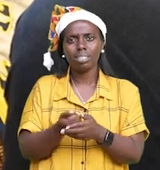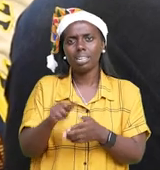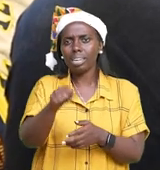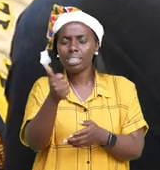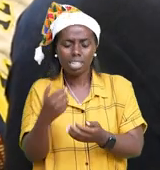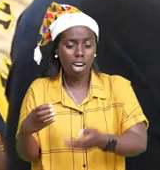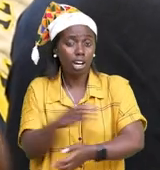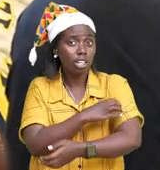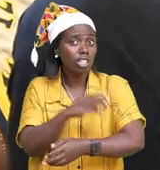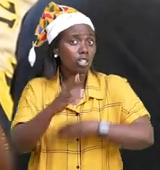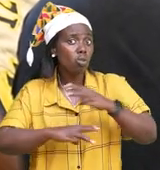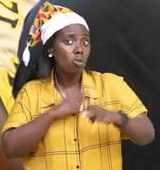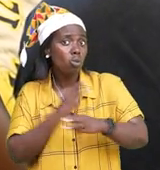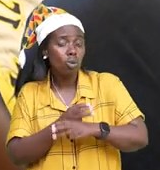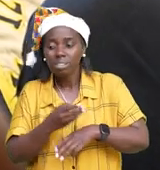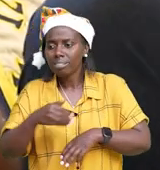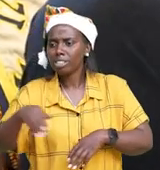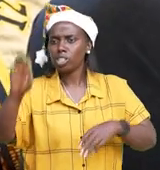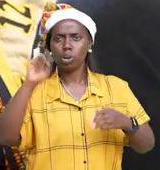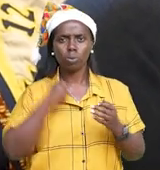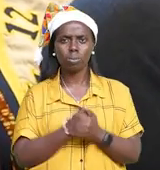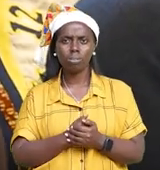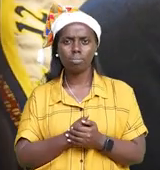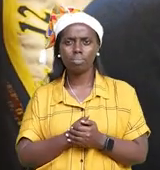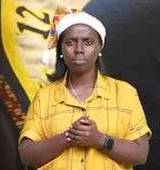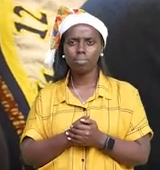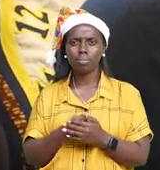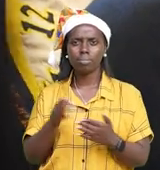an encouraging word, reach out.